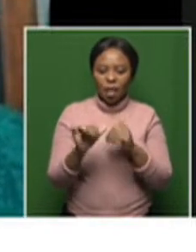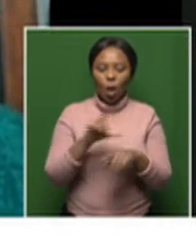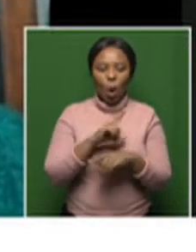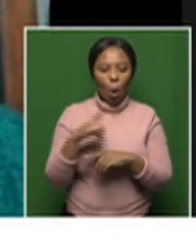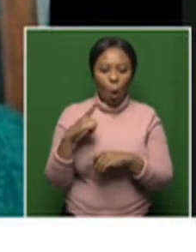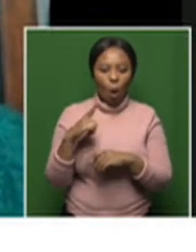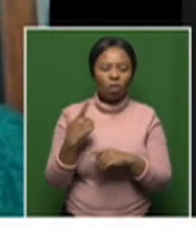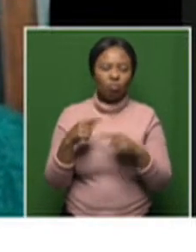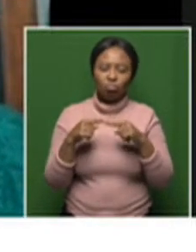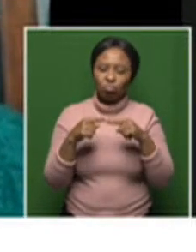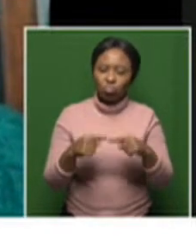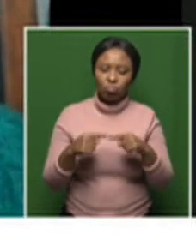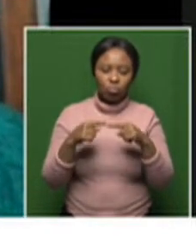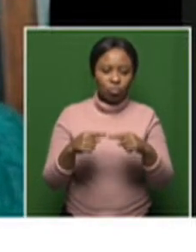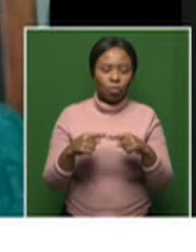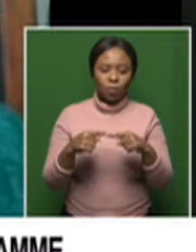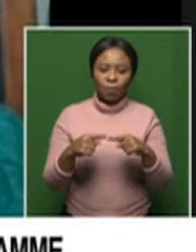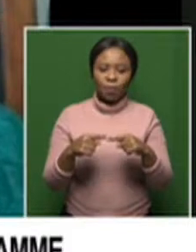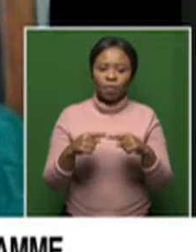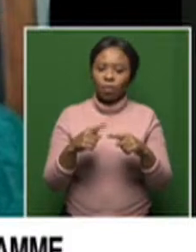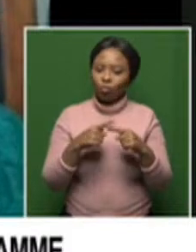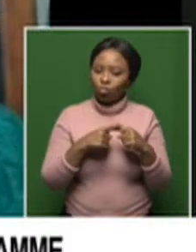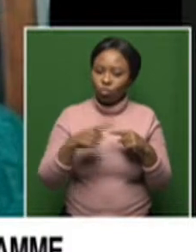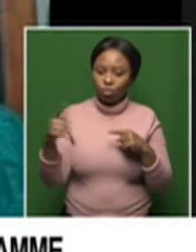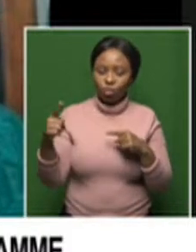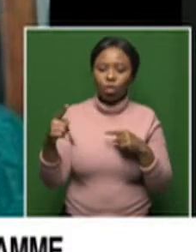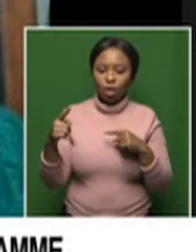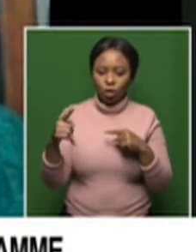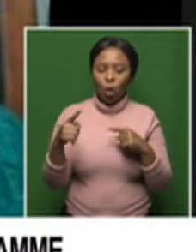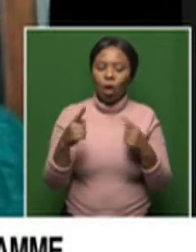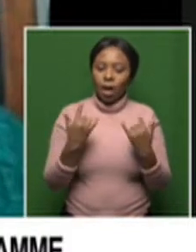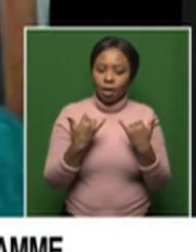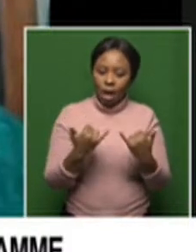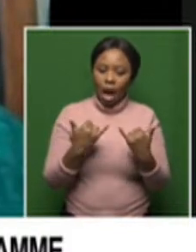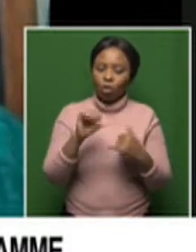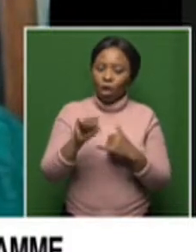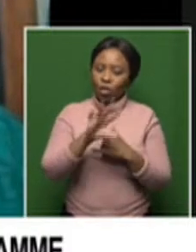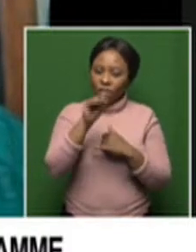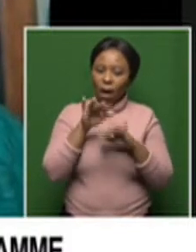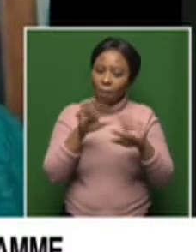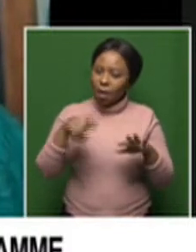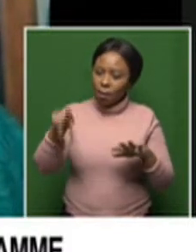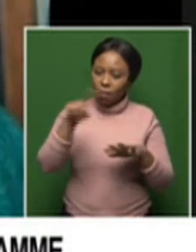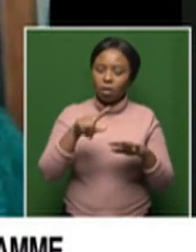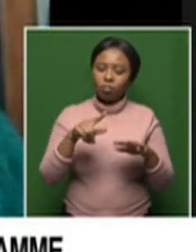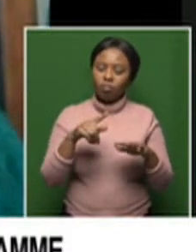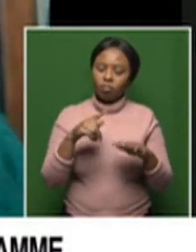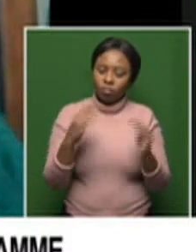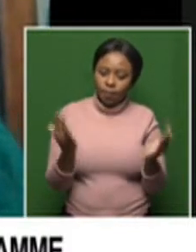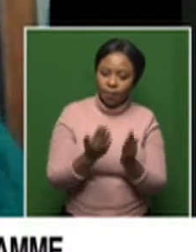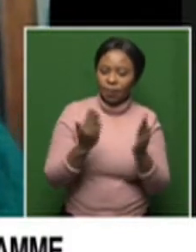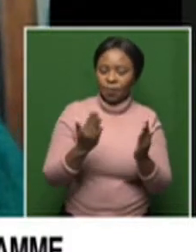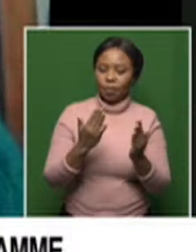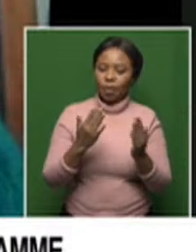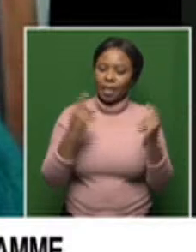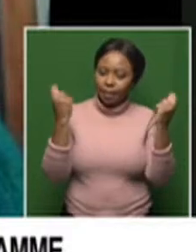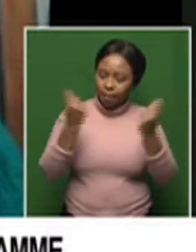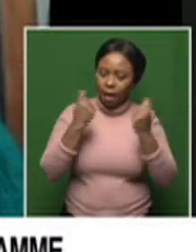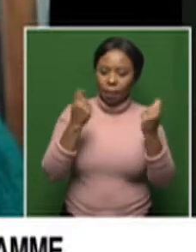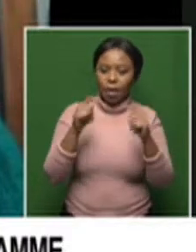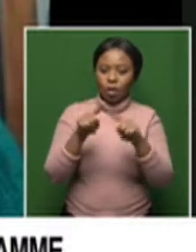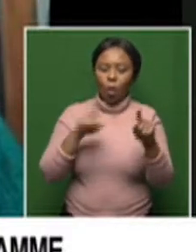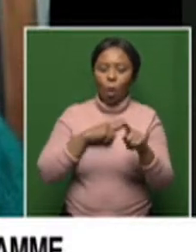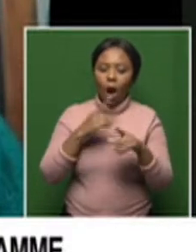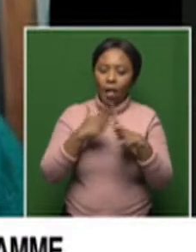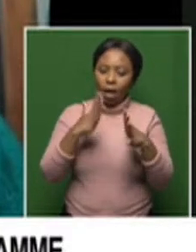been a battle all these months. And I think we are encouraged as South Africans. We celebrate you as healthcare